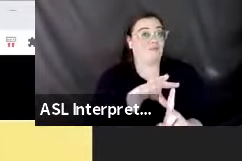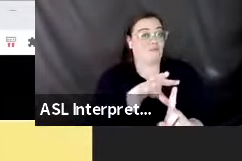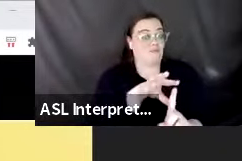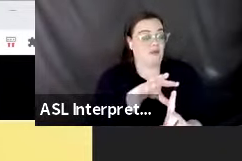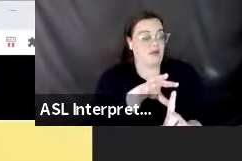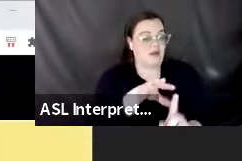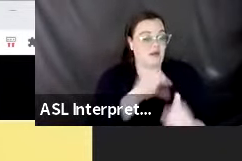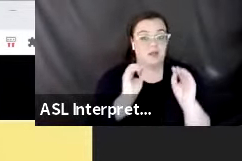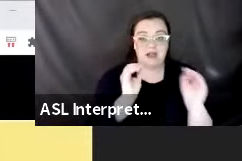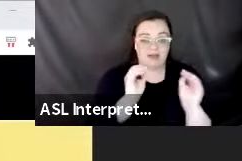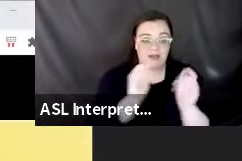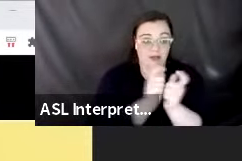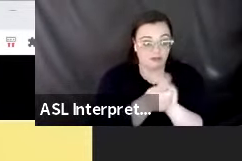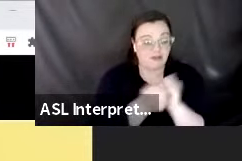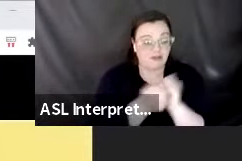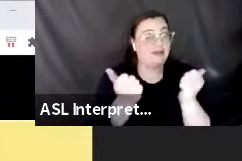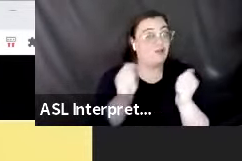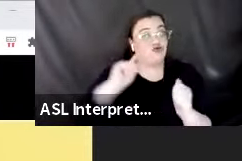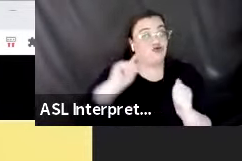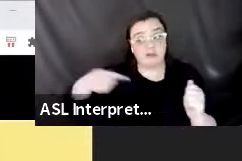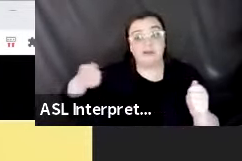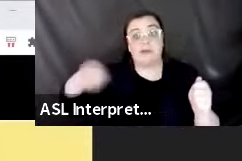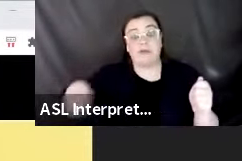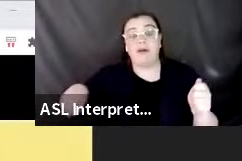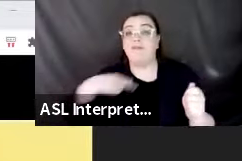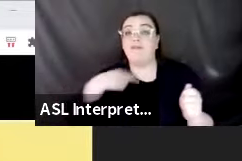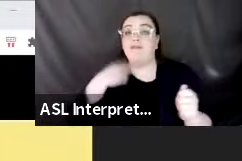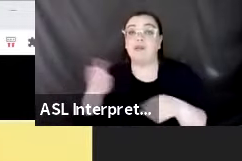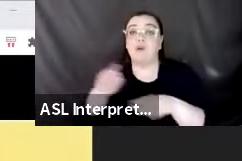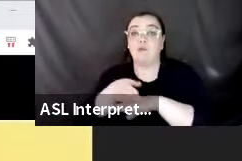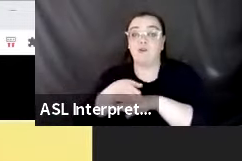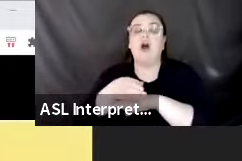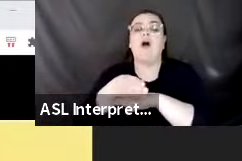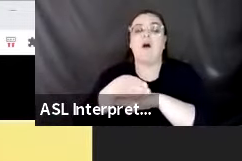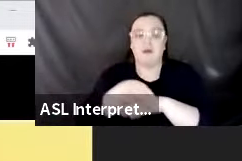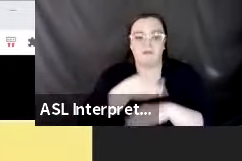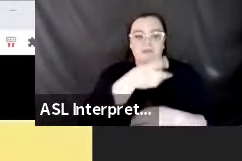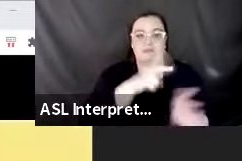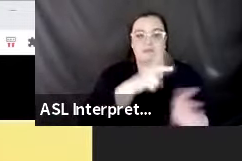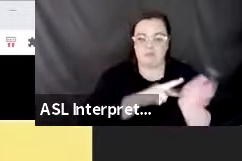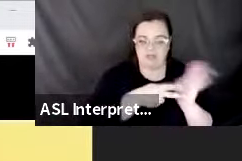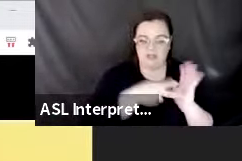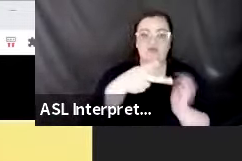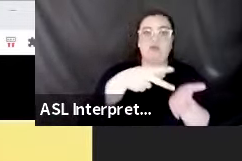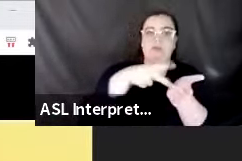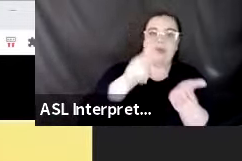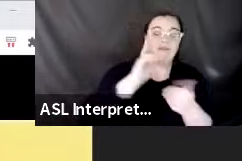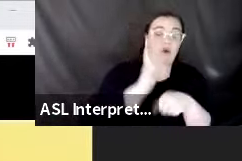VO, the performers get the payment for the use of the commercial, and it counts again